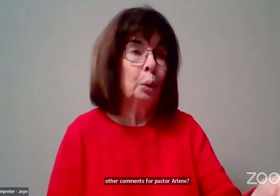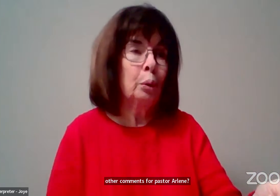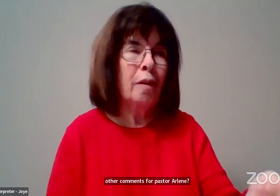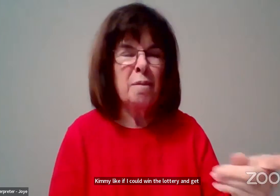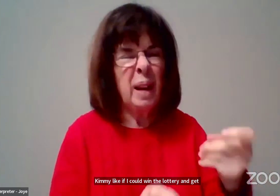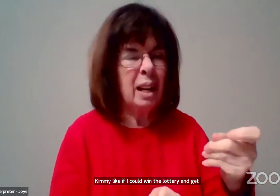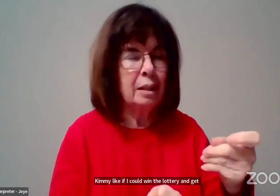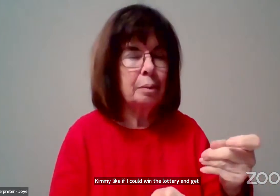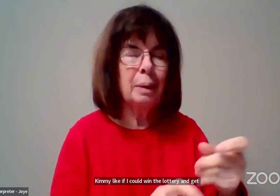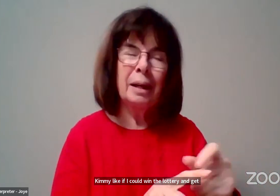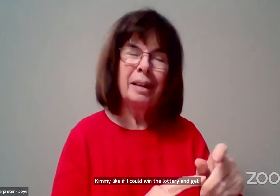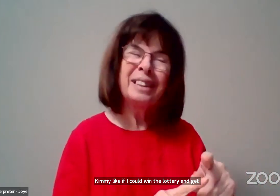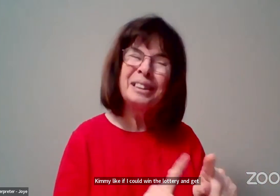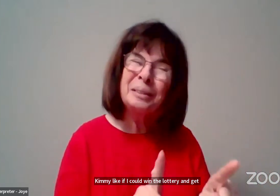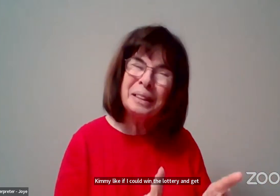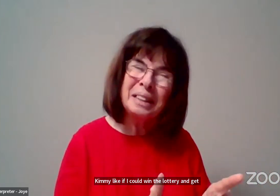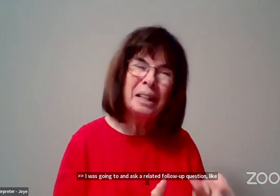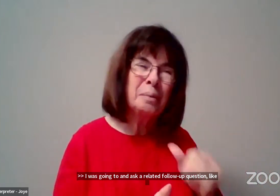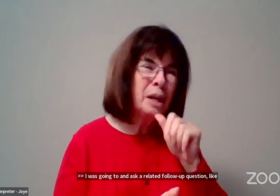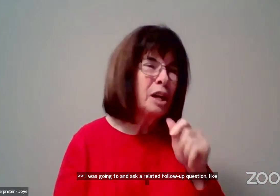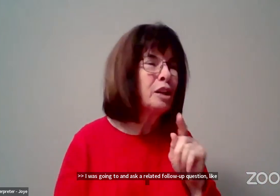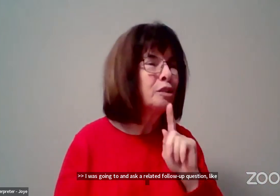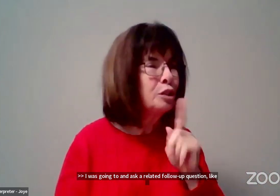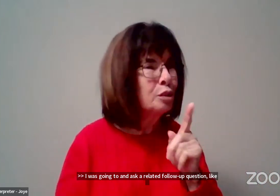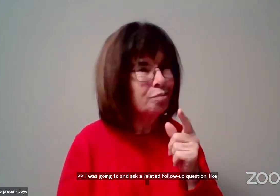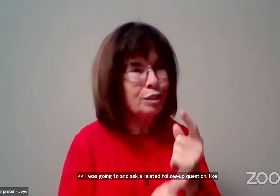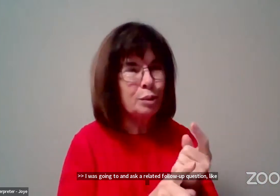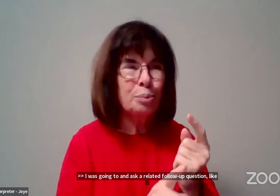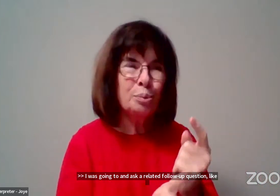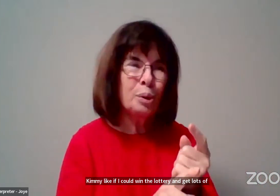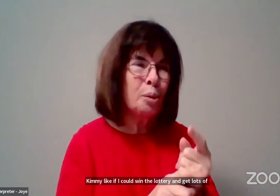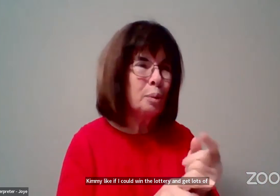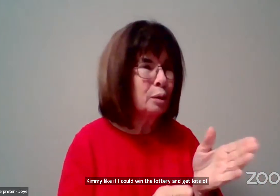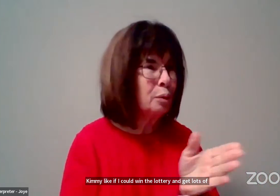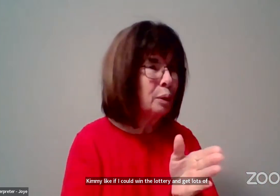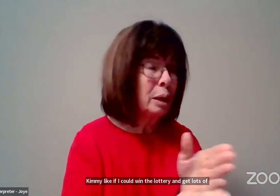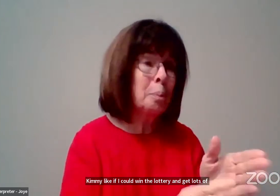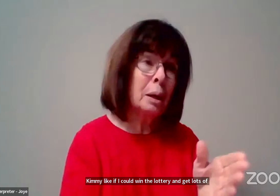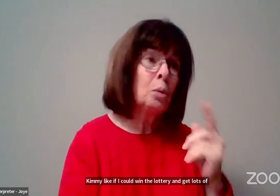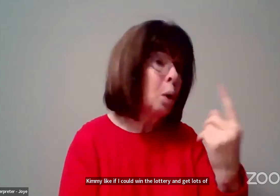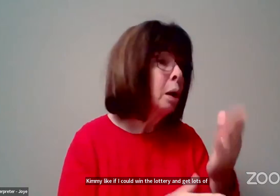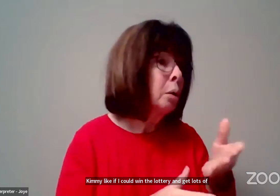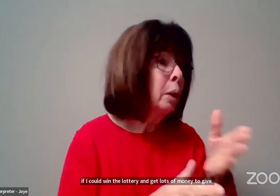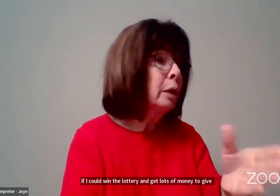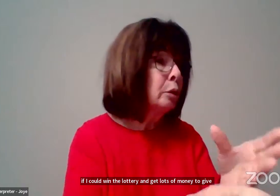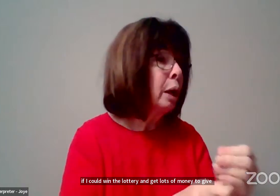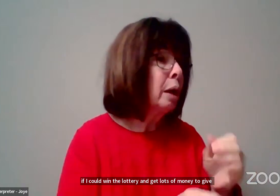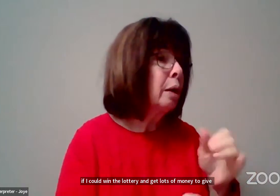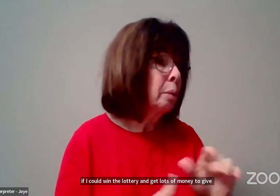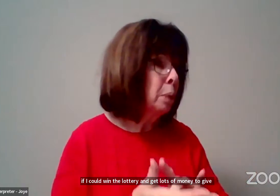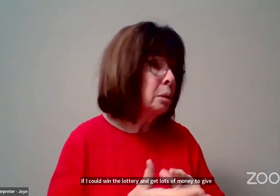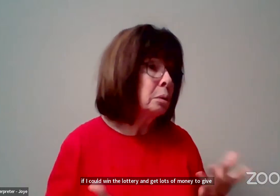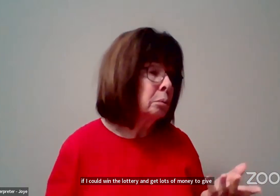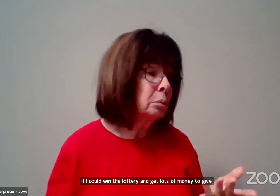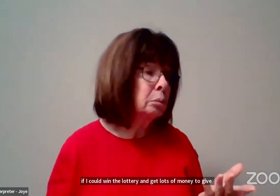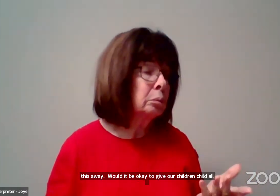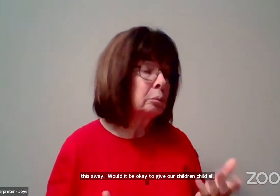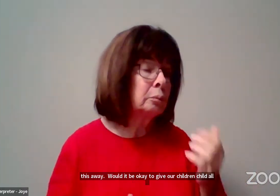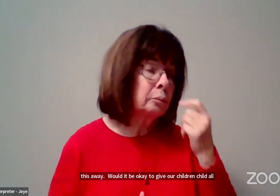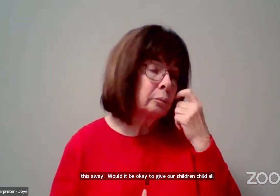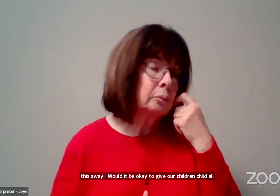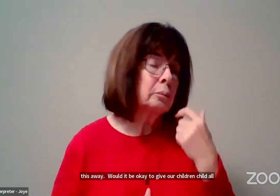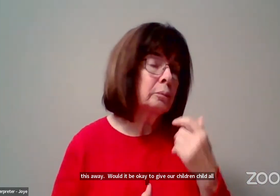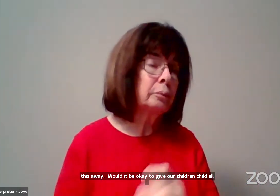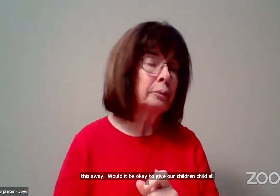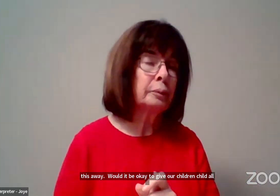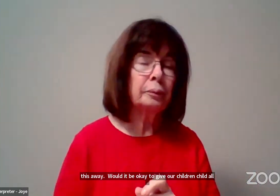an appropriate way to look at it. It is a way of getting It's like ibuprofen and acetaminophen.